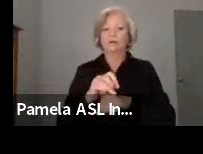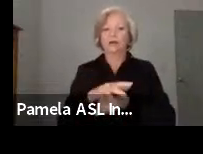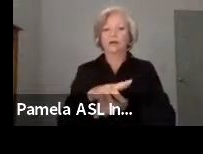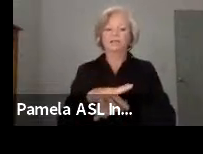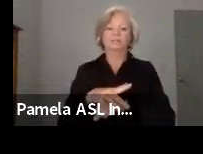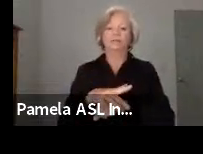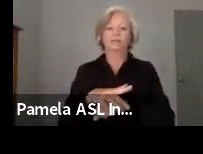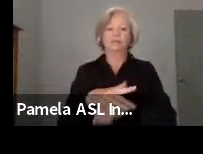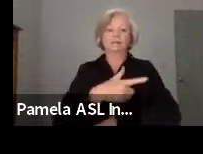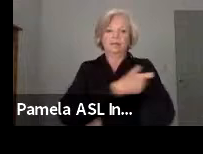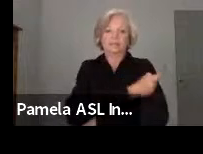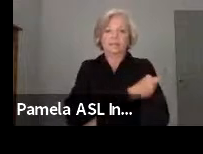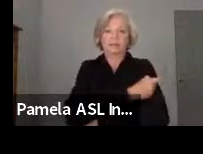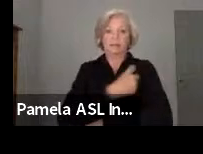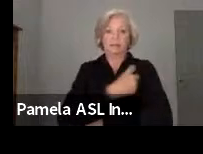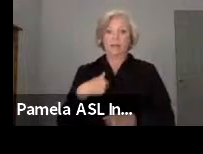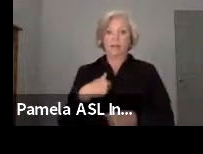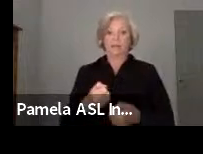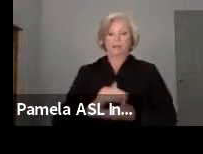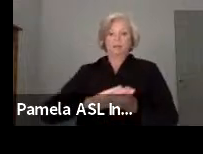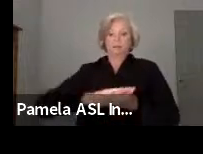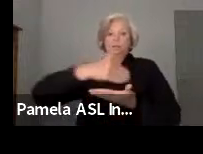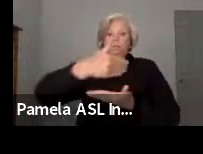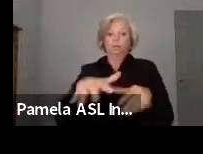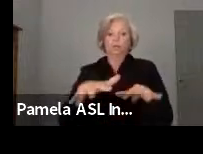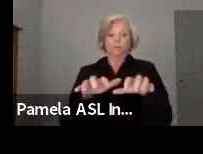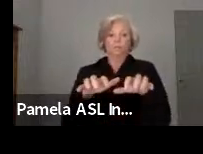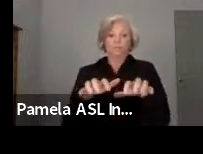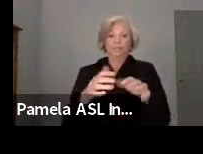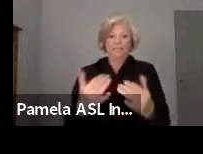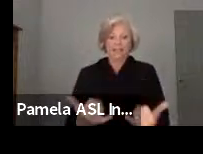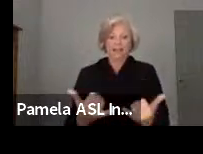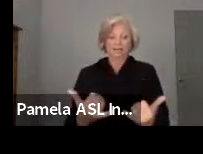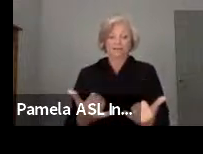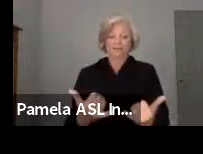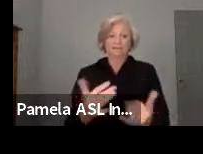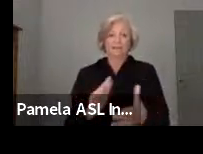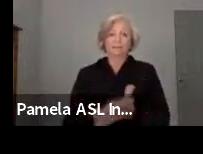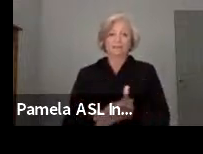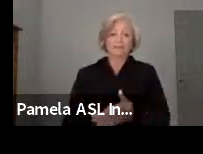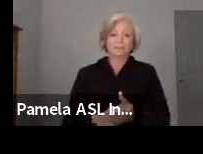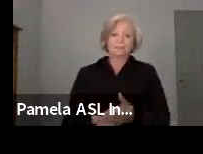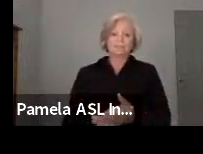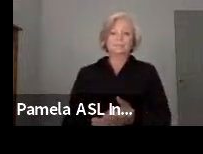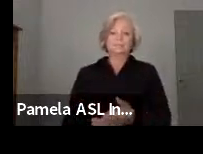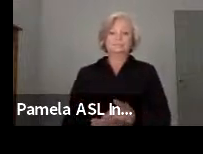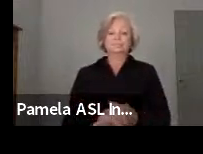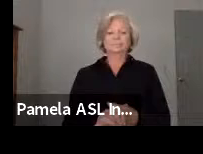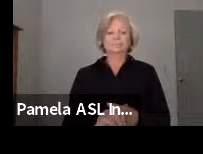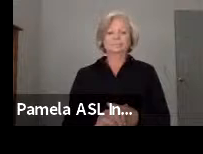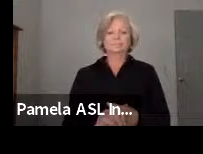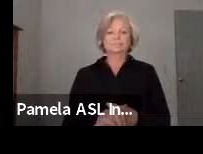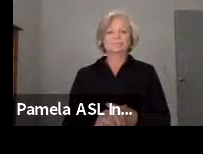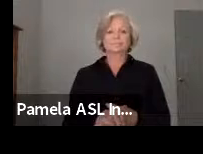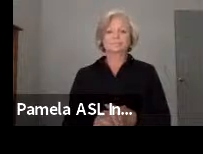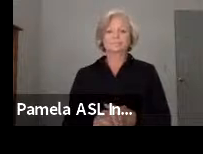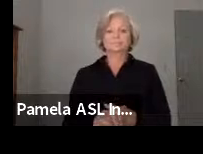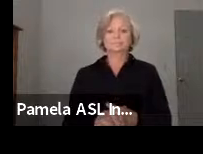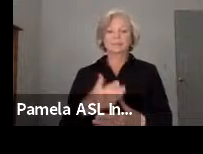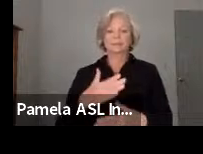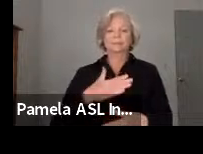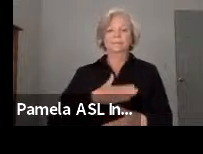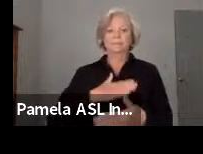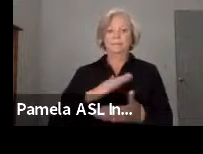happens? Queremos darle la bienvenida a todos a la reunión del 9 de noviembre del concejal de